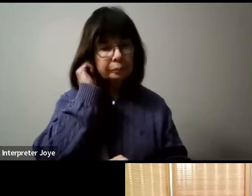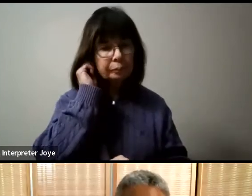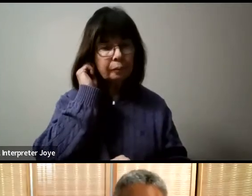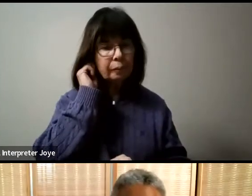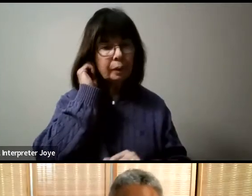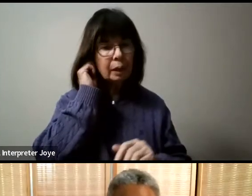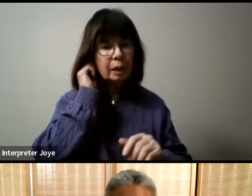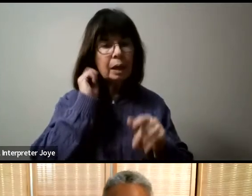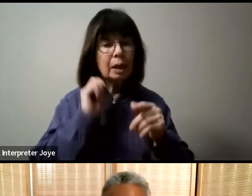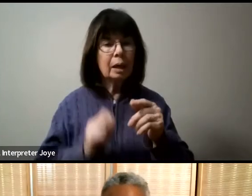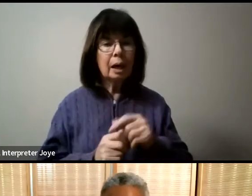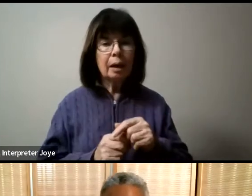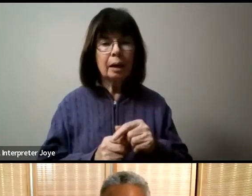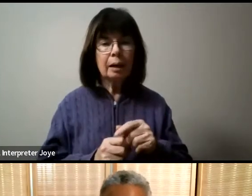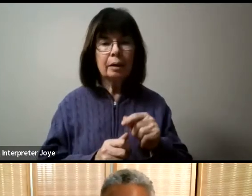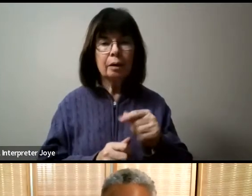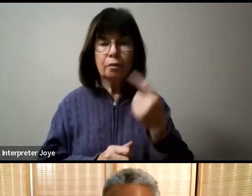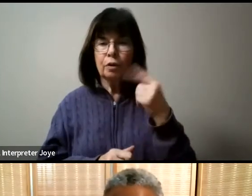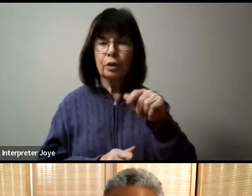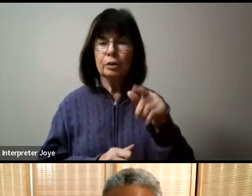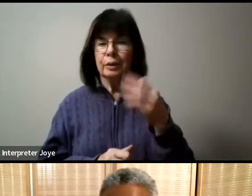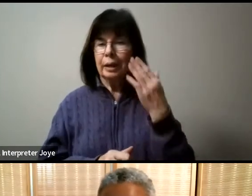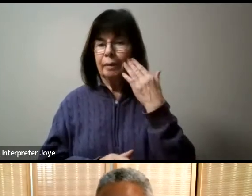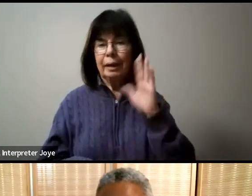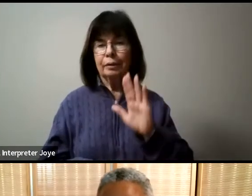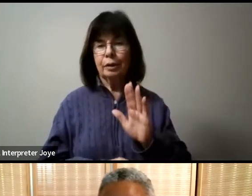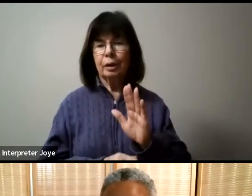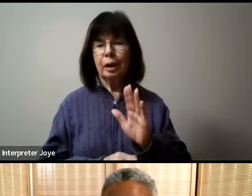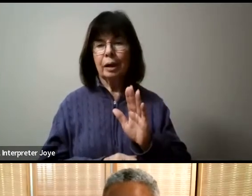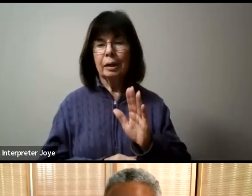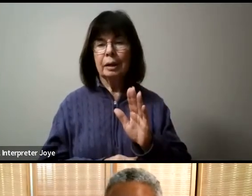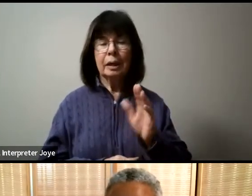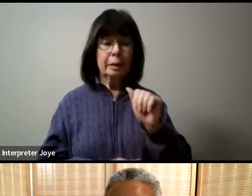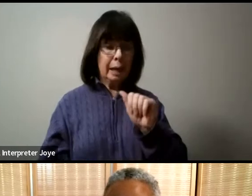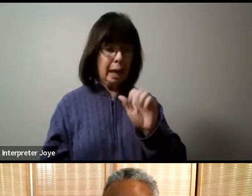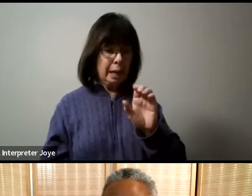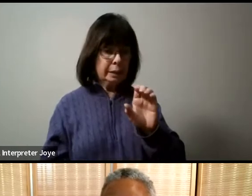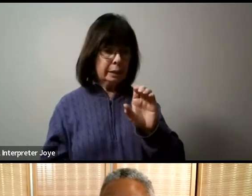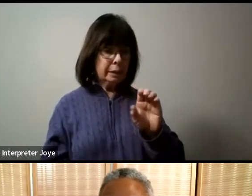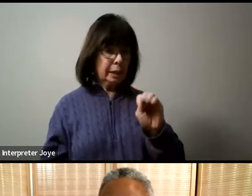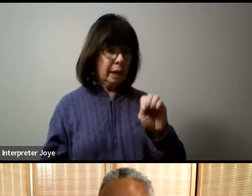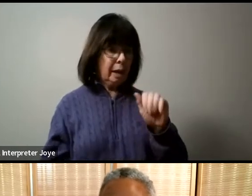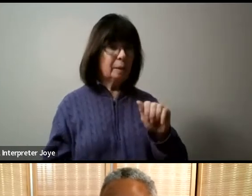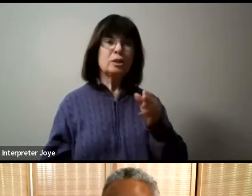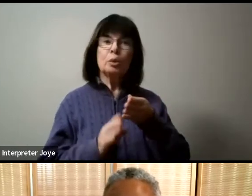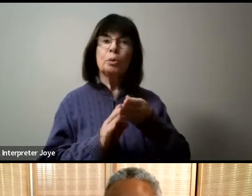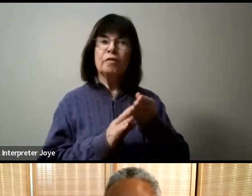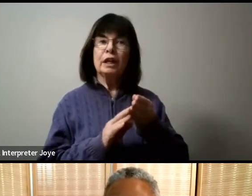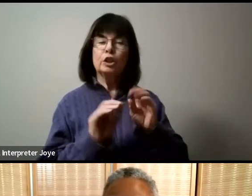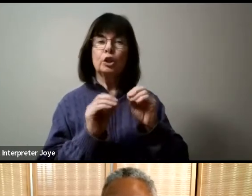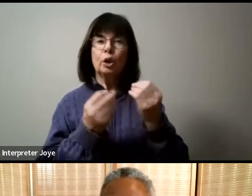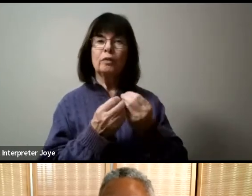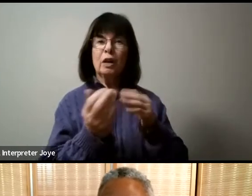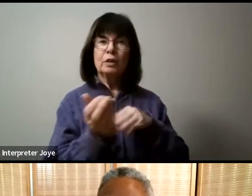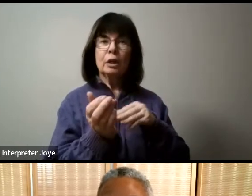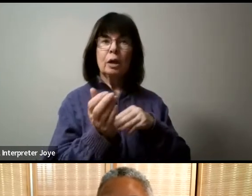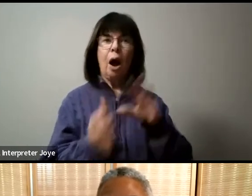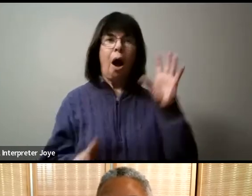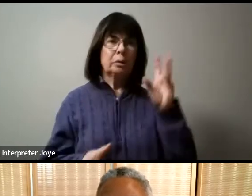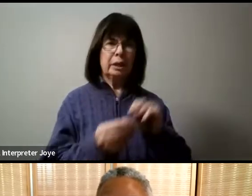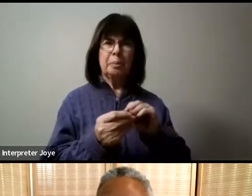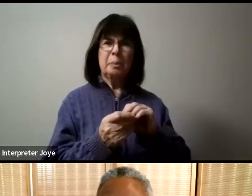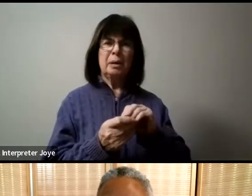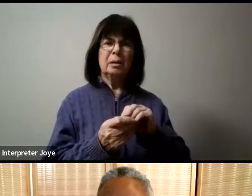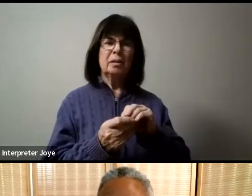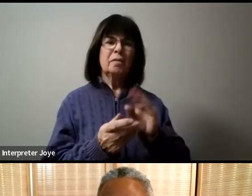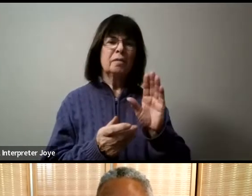think, referencing. And for those who I don't know, the ACCMA is the professional organization of physicians. We have about 5,500 members.